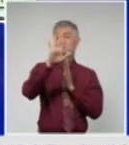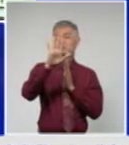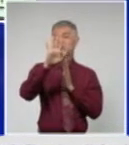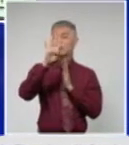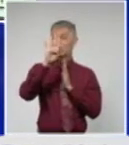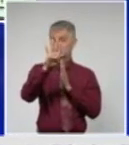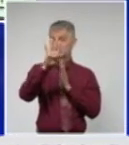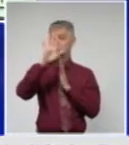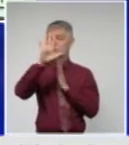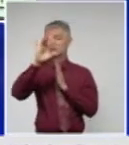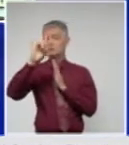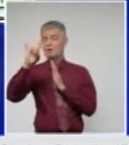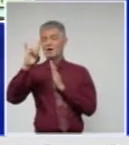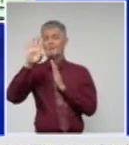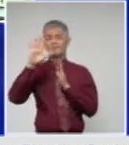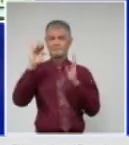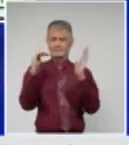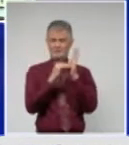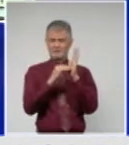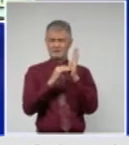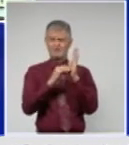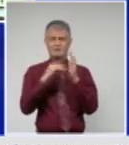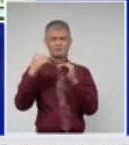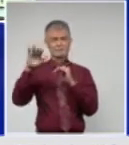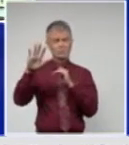5,308,014 cases and